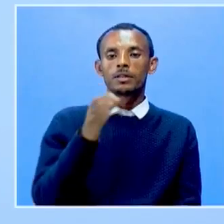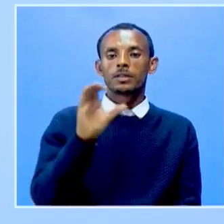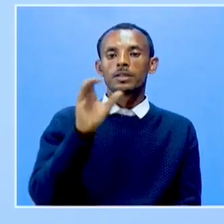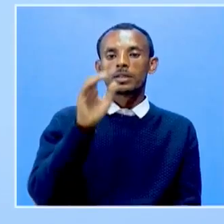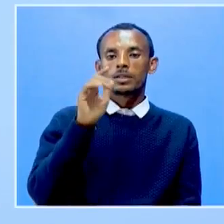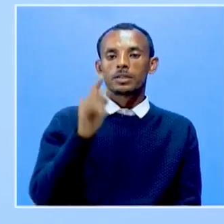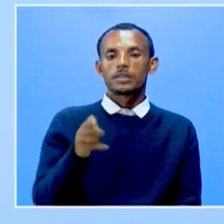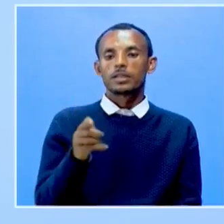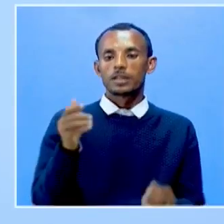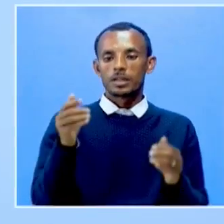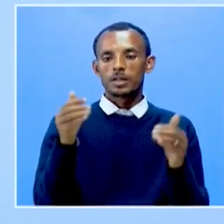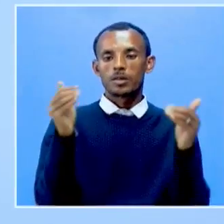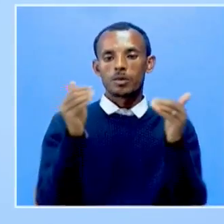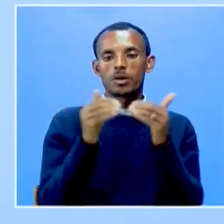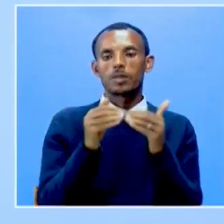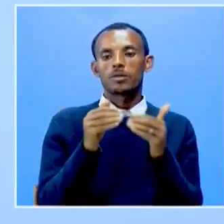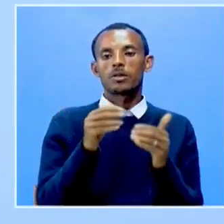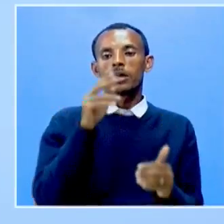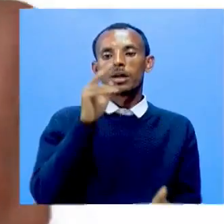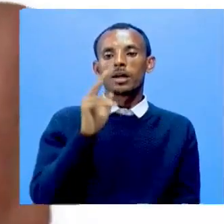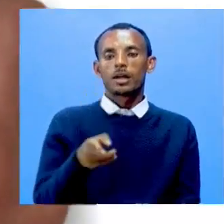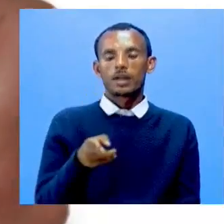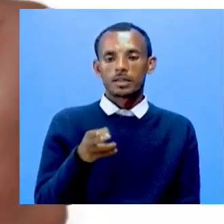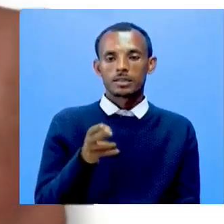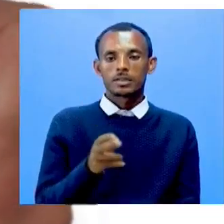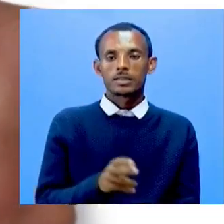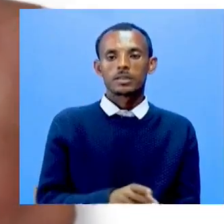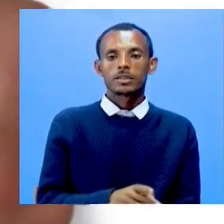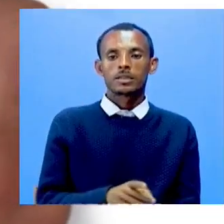FCG is congruent to HDE.